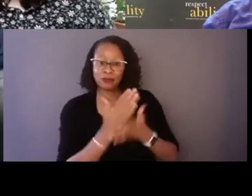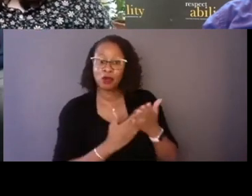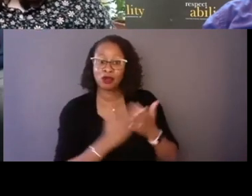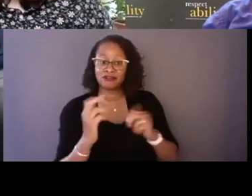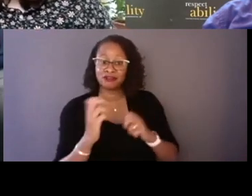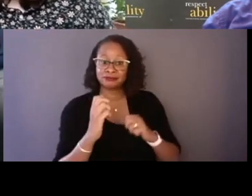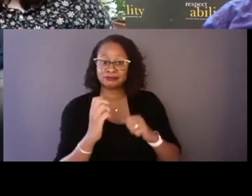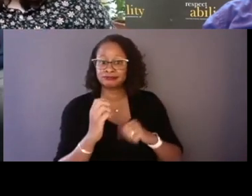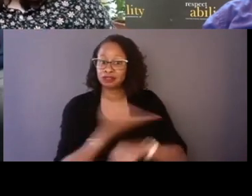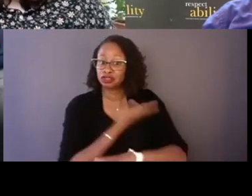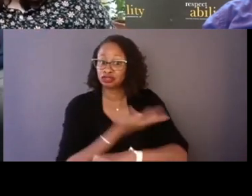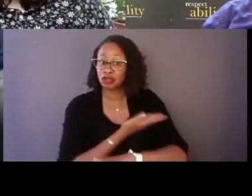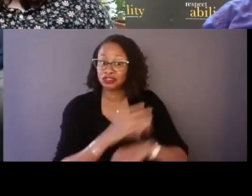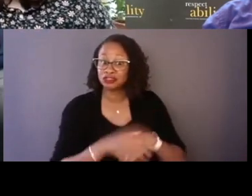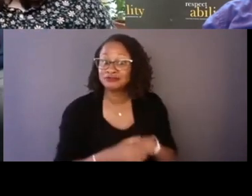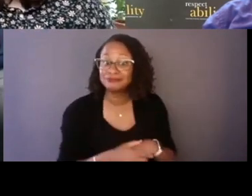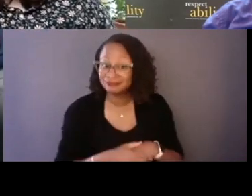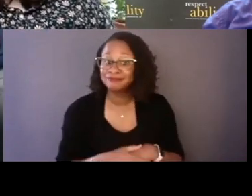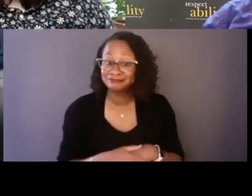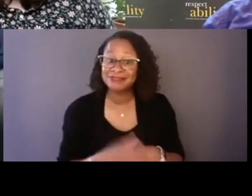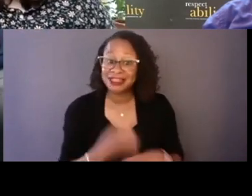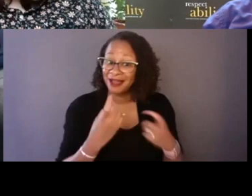So one of the things was,